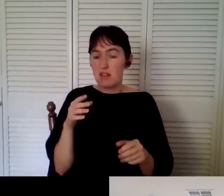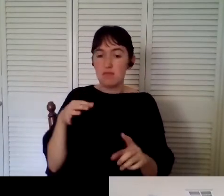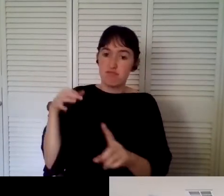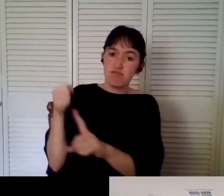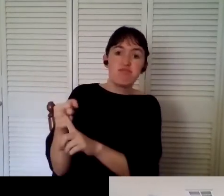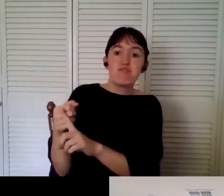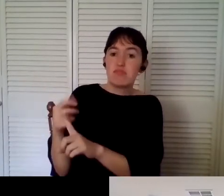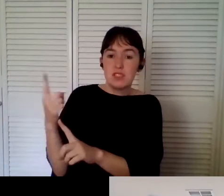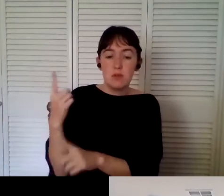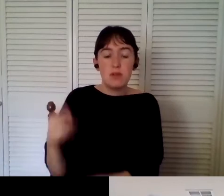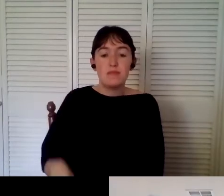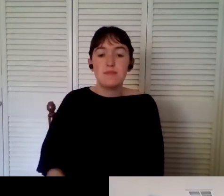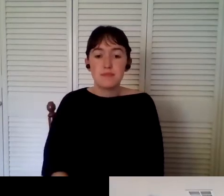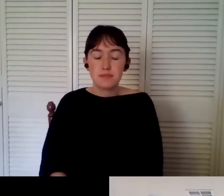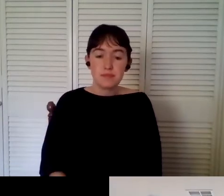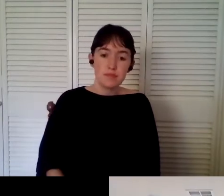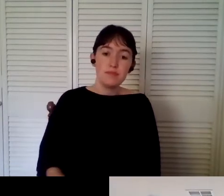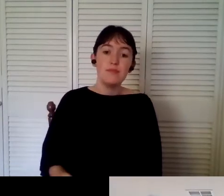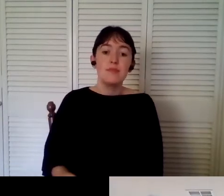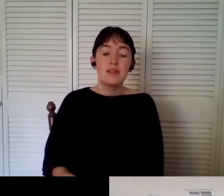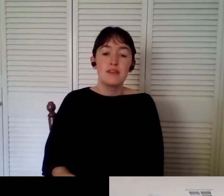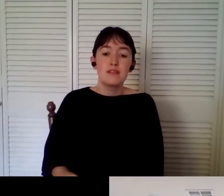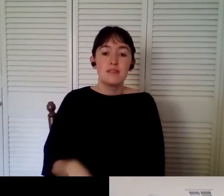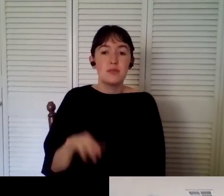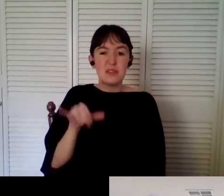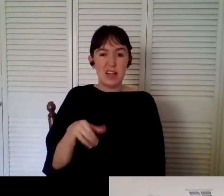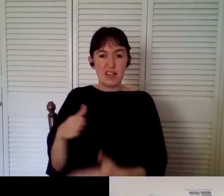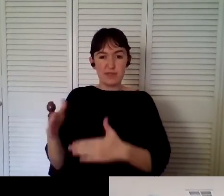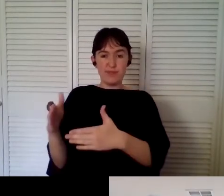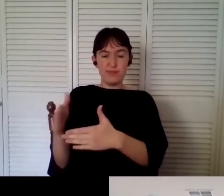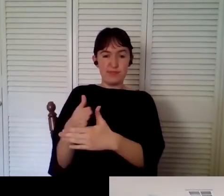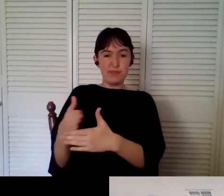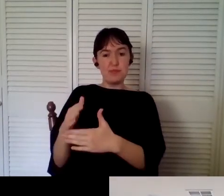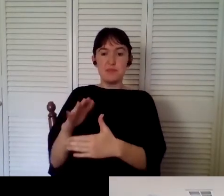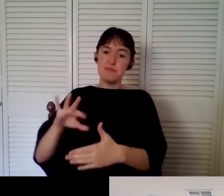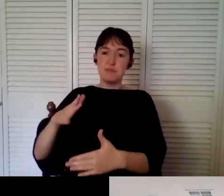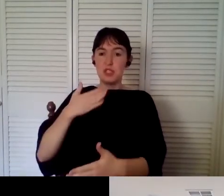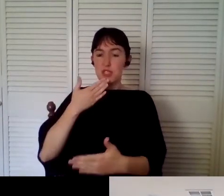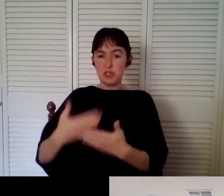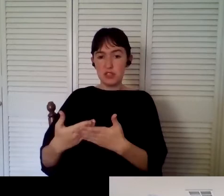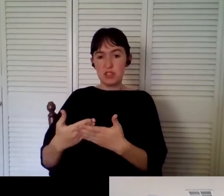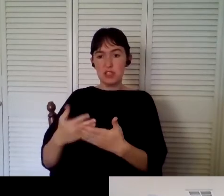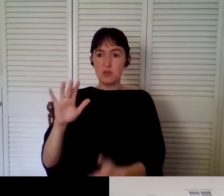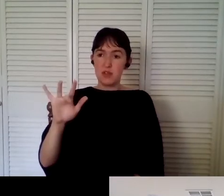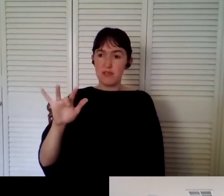for an atlatl, which is still, pretty good. That's about 25 meters is like